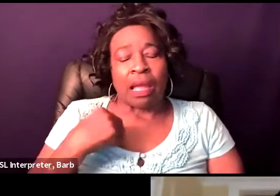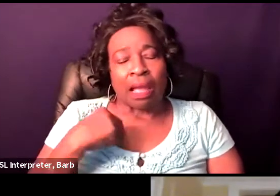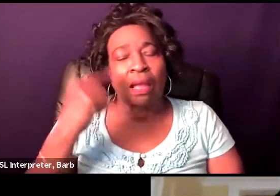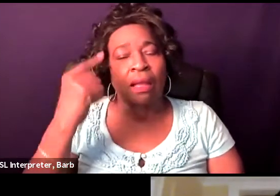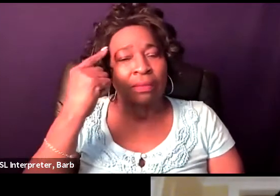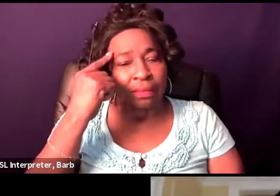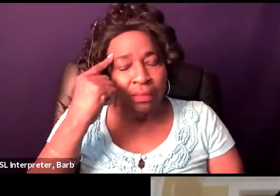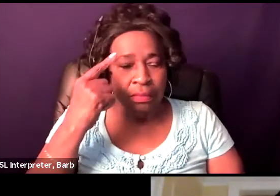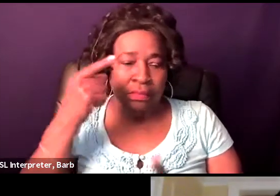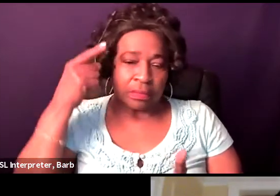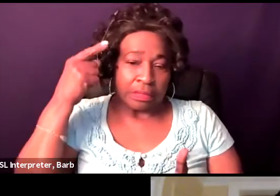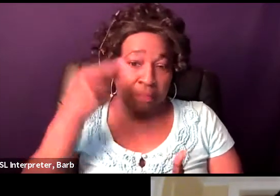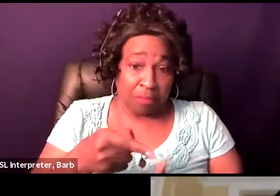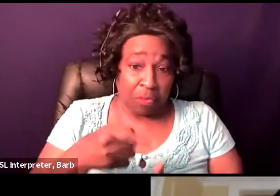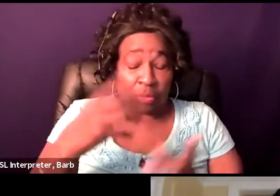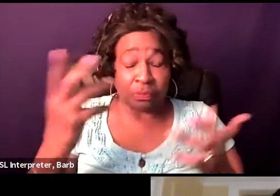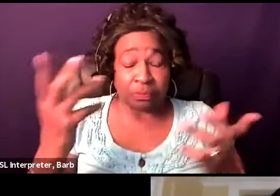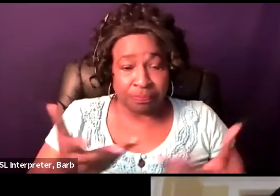to